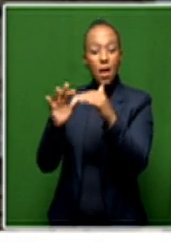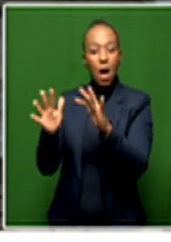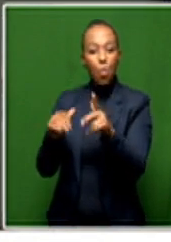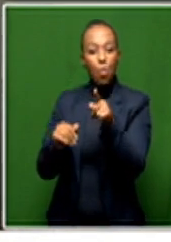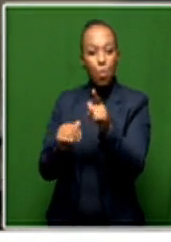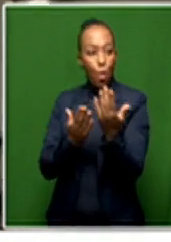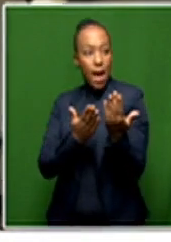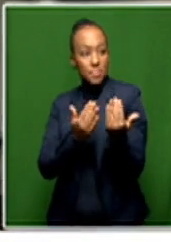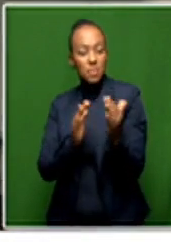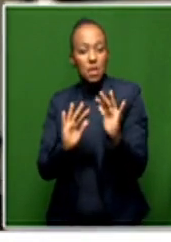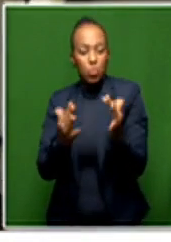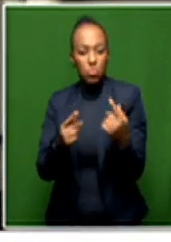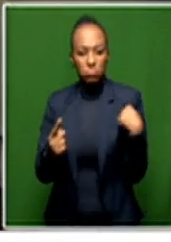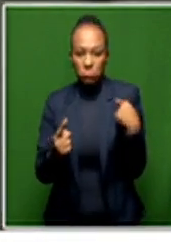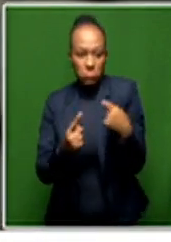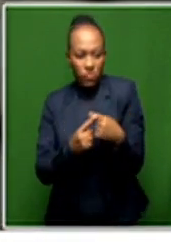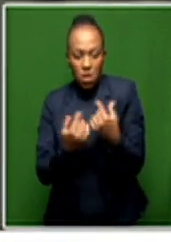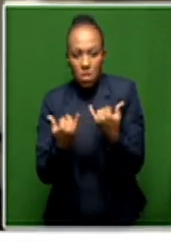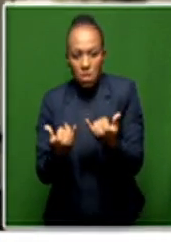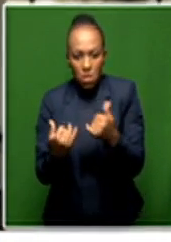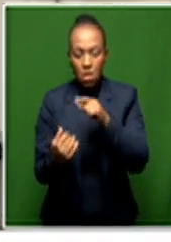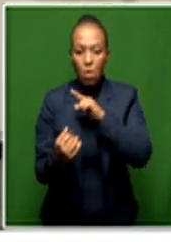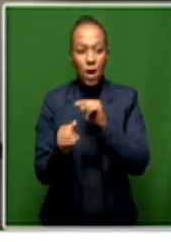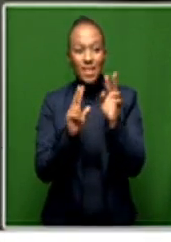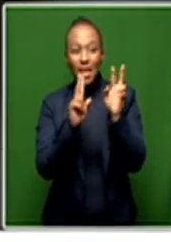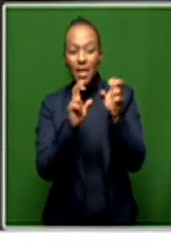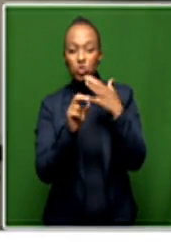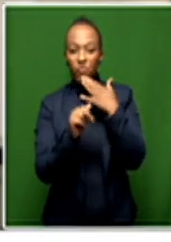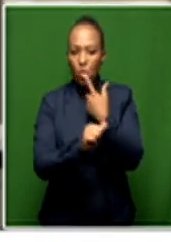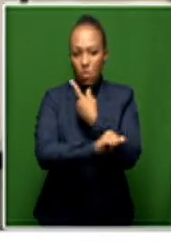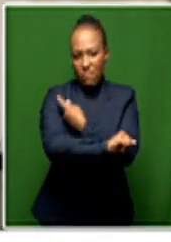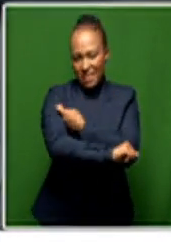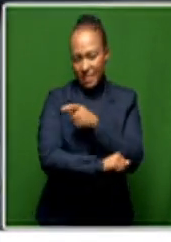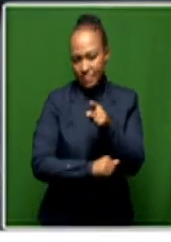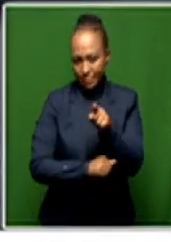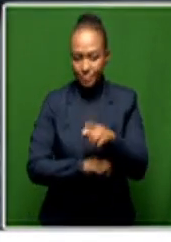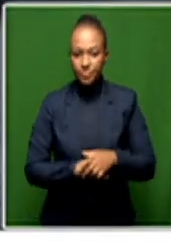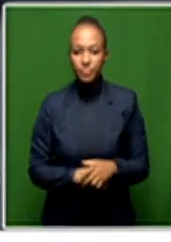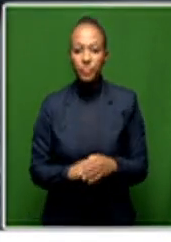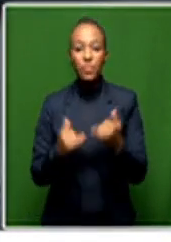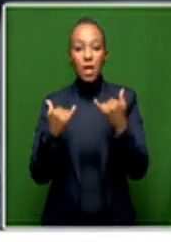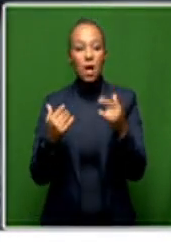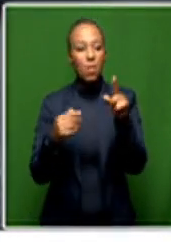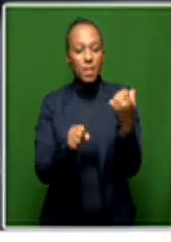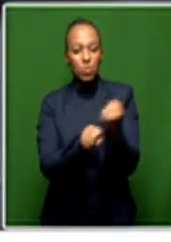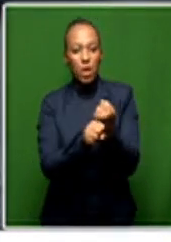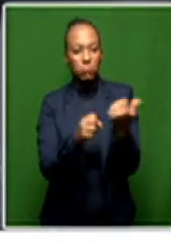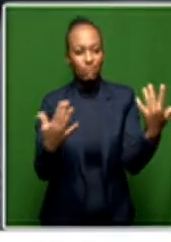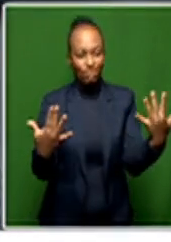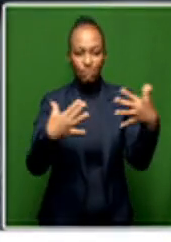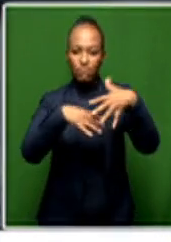expectations that we have insofar as this issue is concerned. And there will, of course, have to be collaboration in the